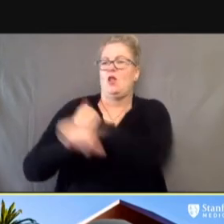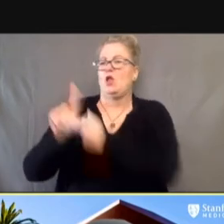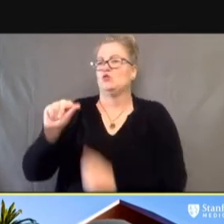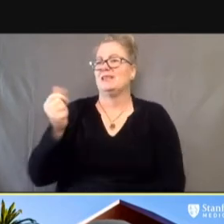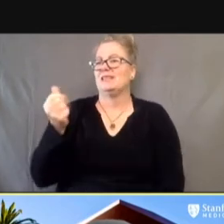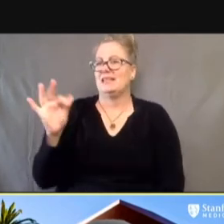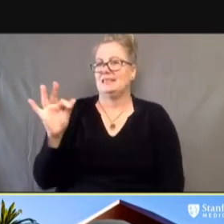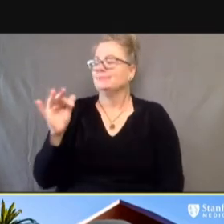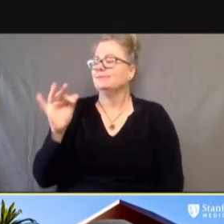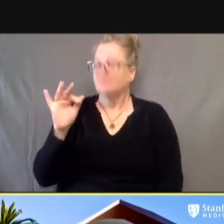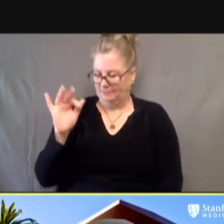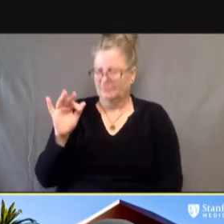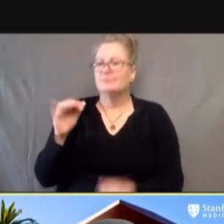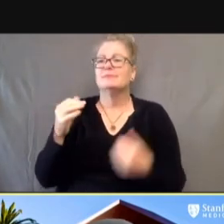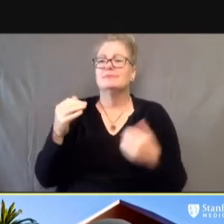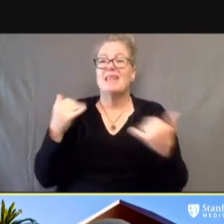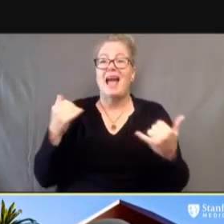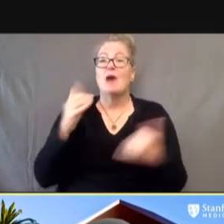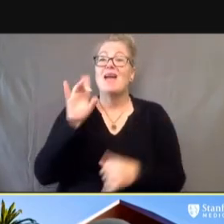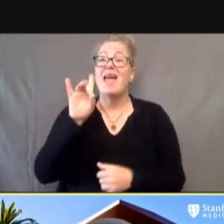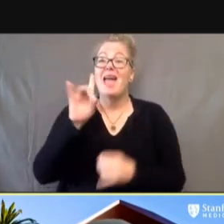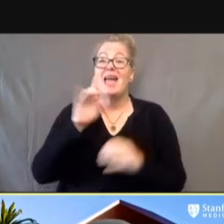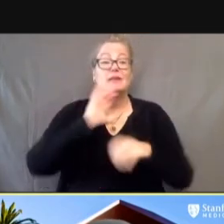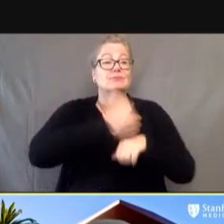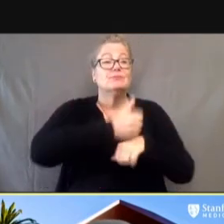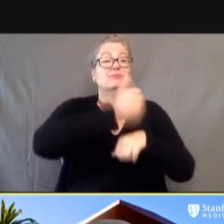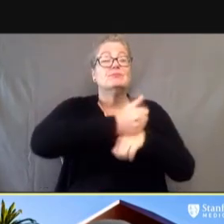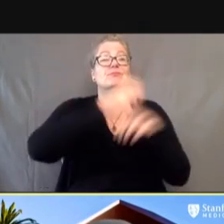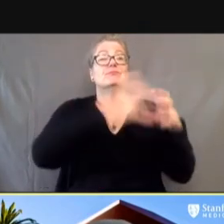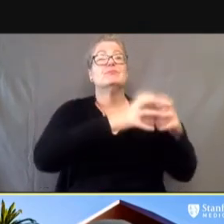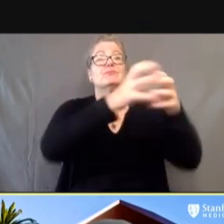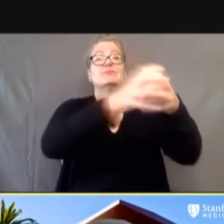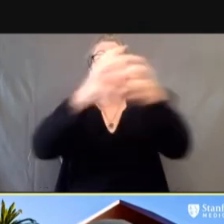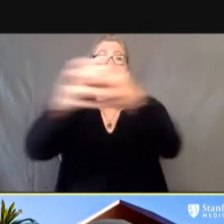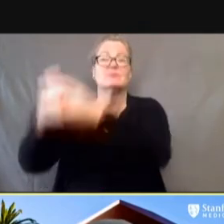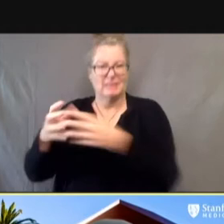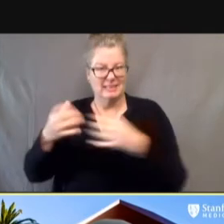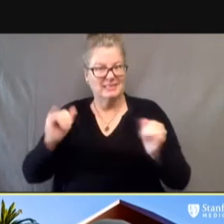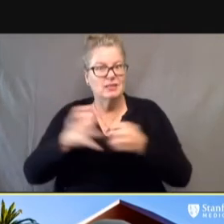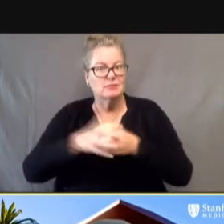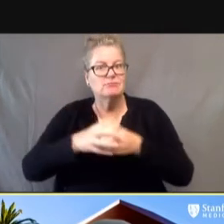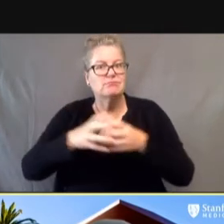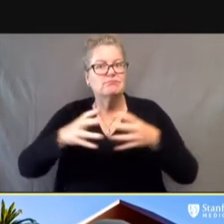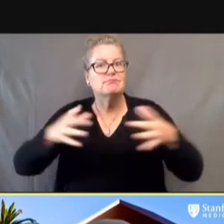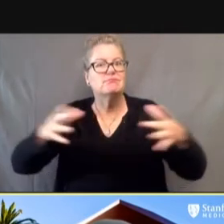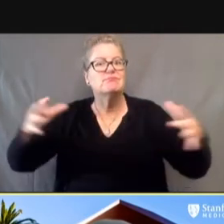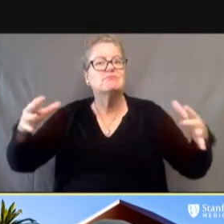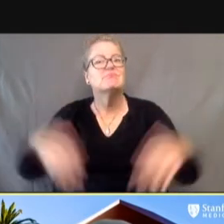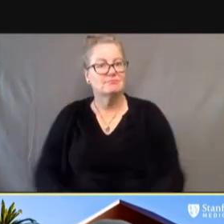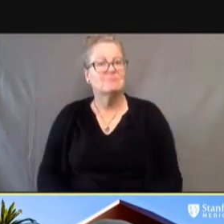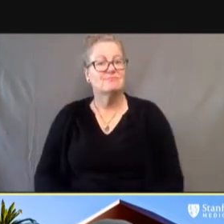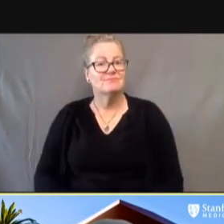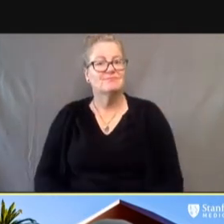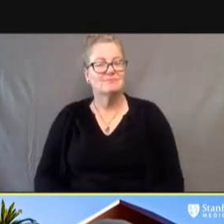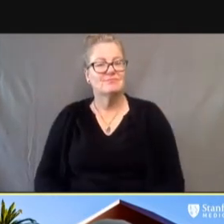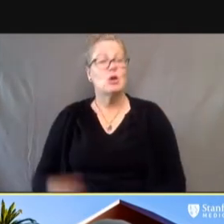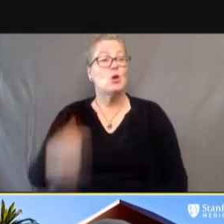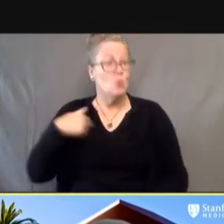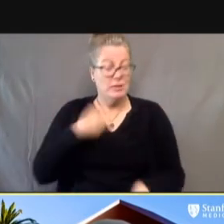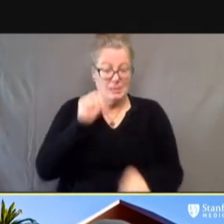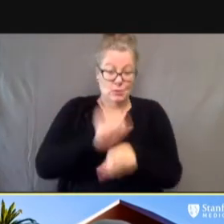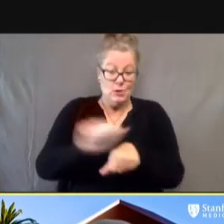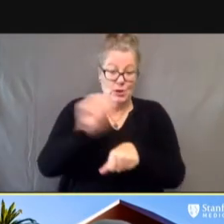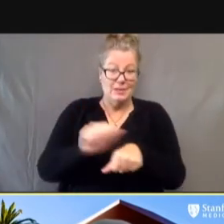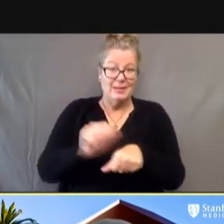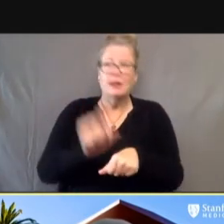actively growing. And so really the point of sharing all of this is to show that at each level, there are others doing this work